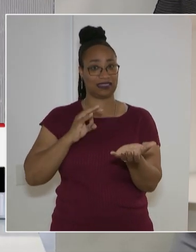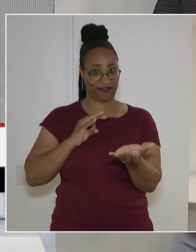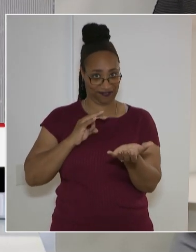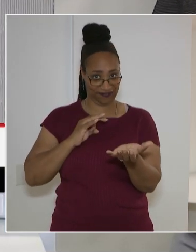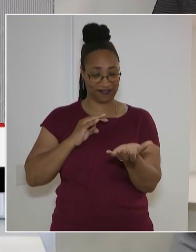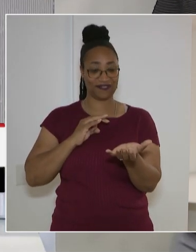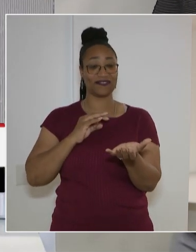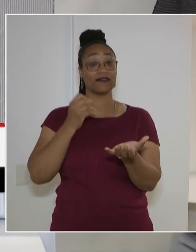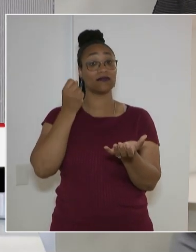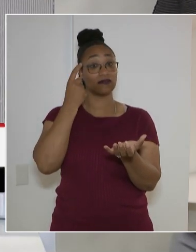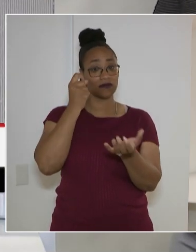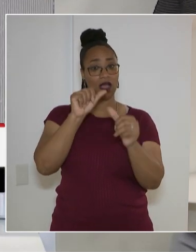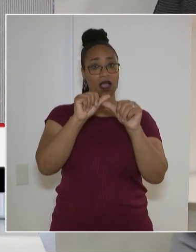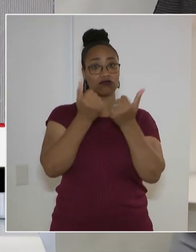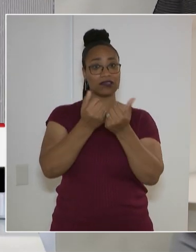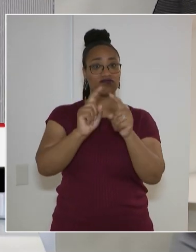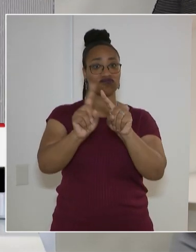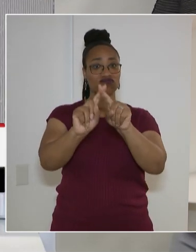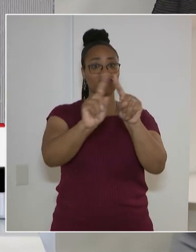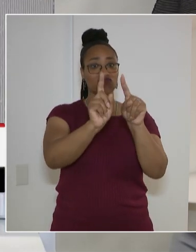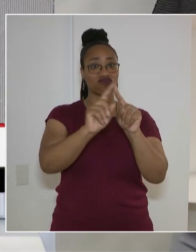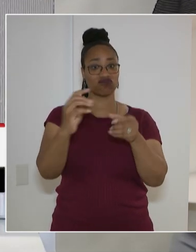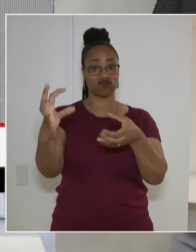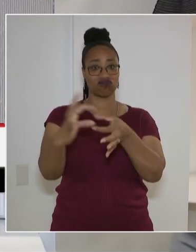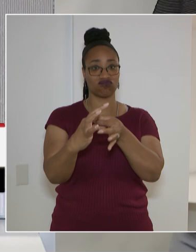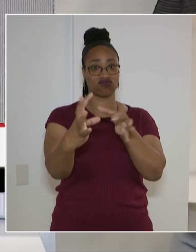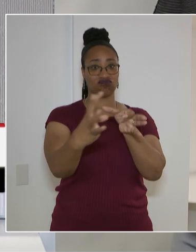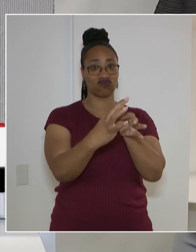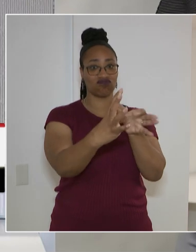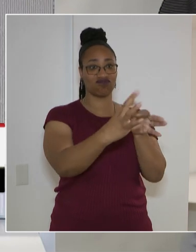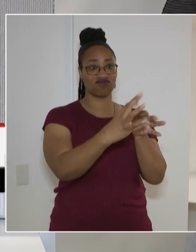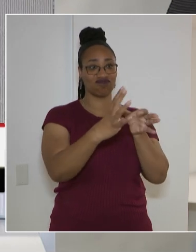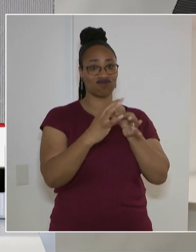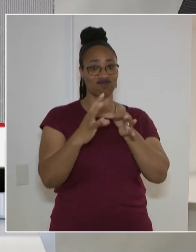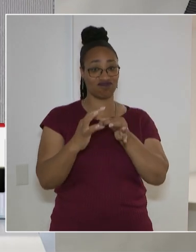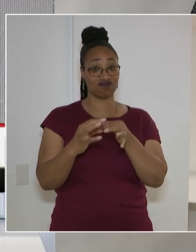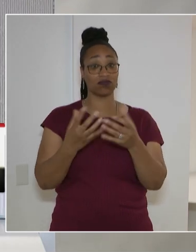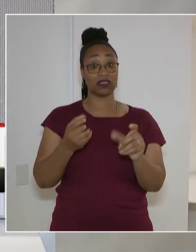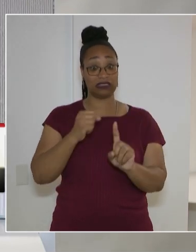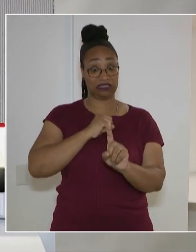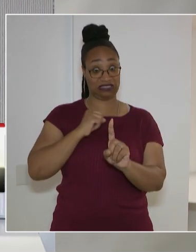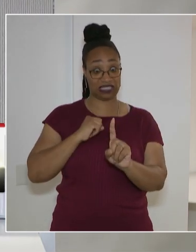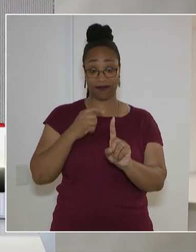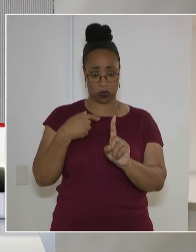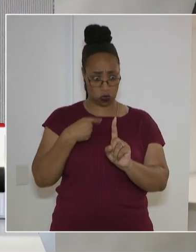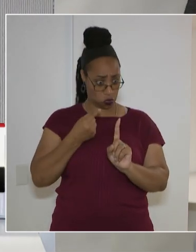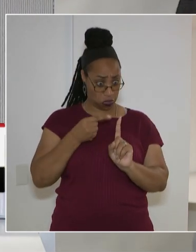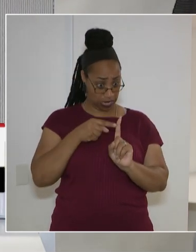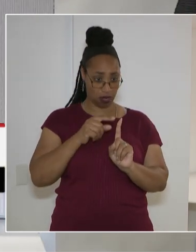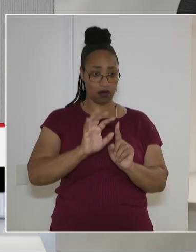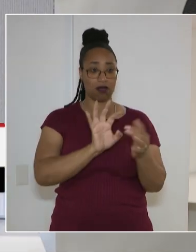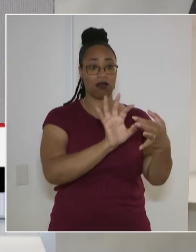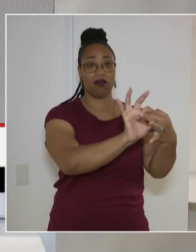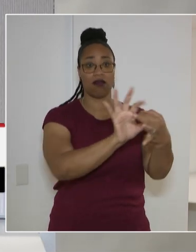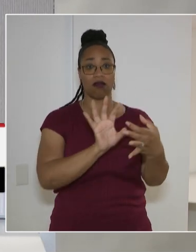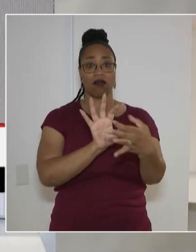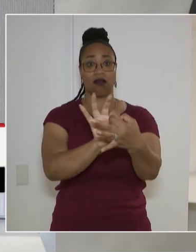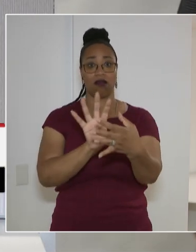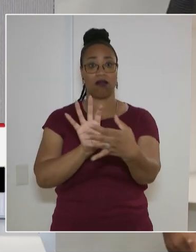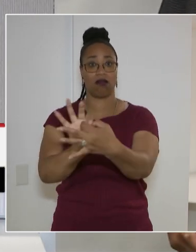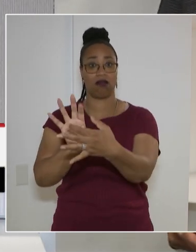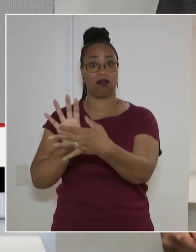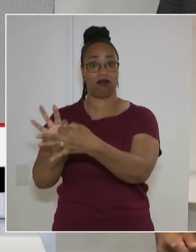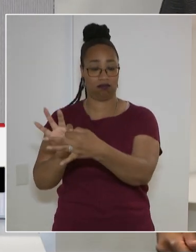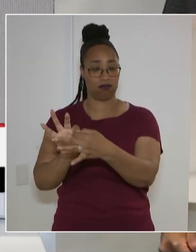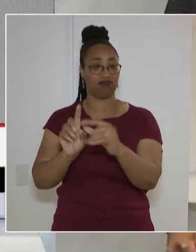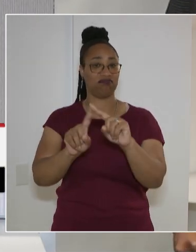you tell us, kind of in a nutshell, why you chose DC? What other cities were you considering? I know you came from Atlanta.